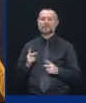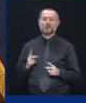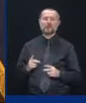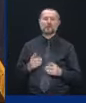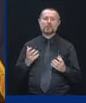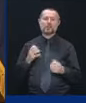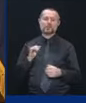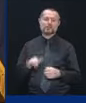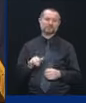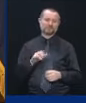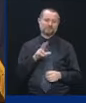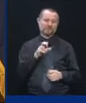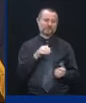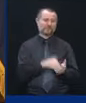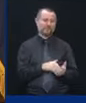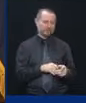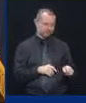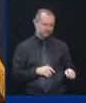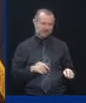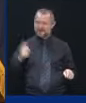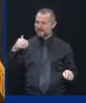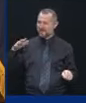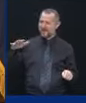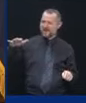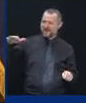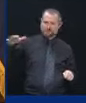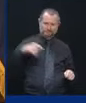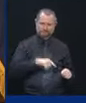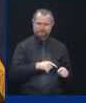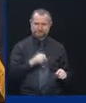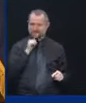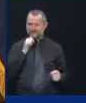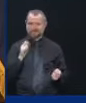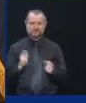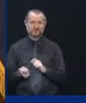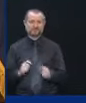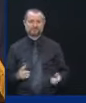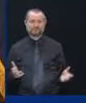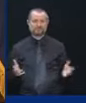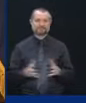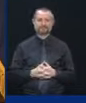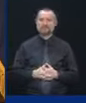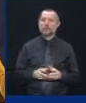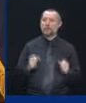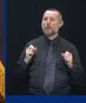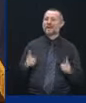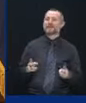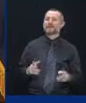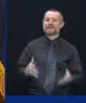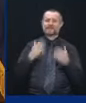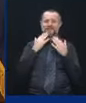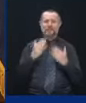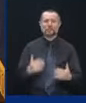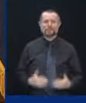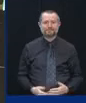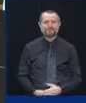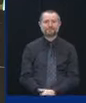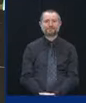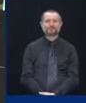300,000 vaccines every week, and that's not going to change. Okay, thank you very much.